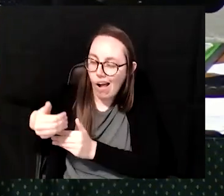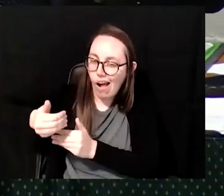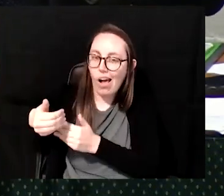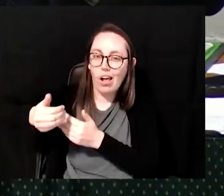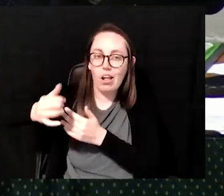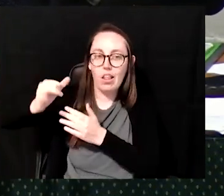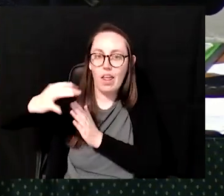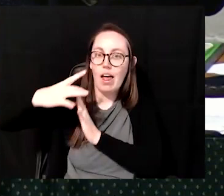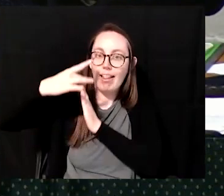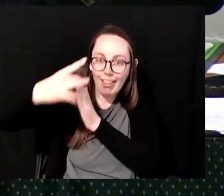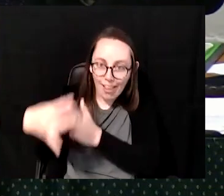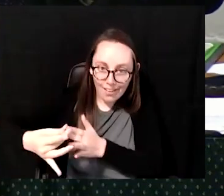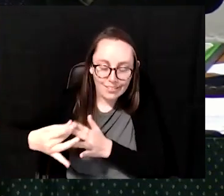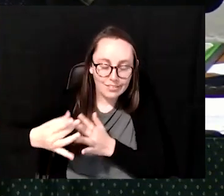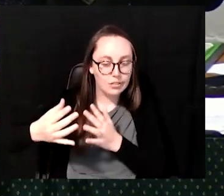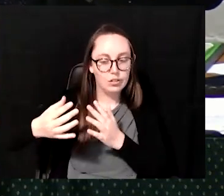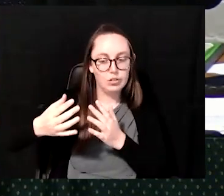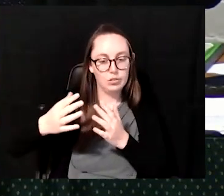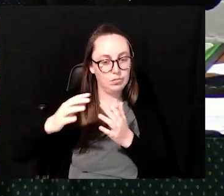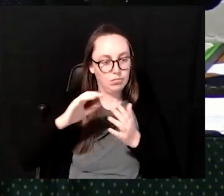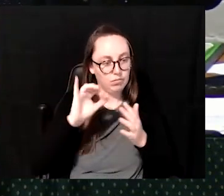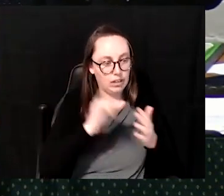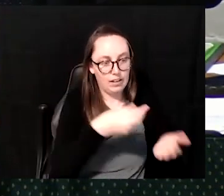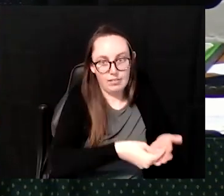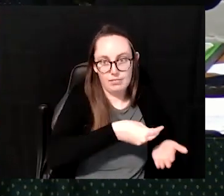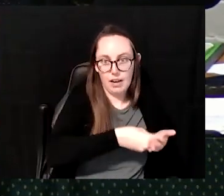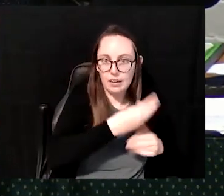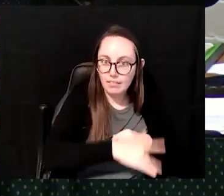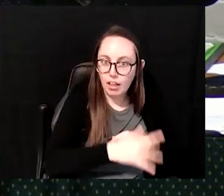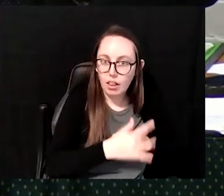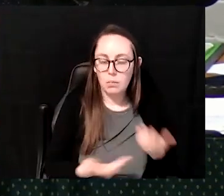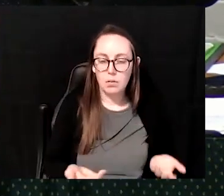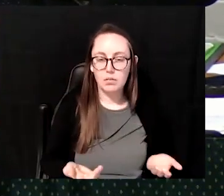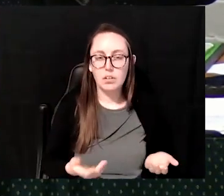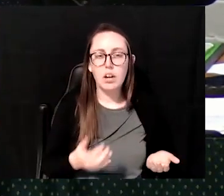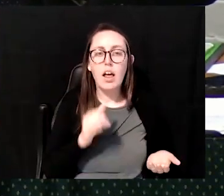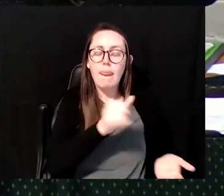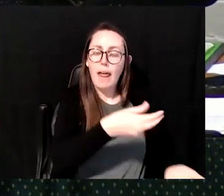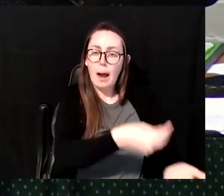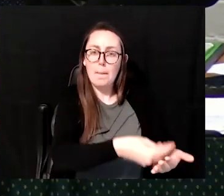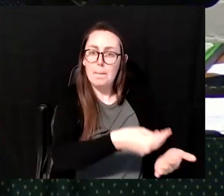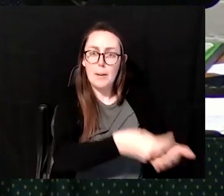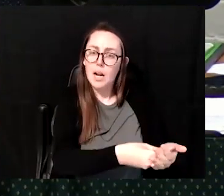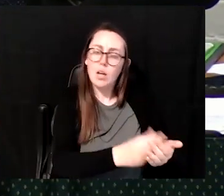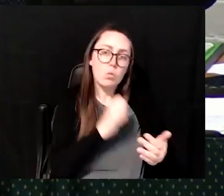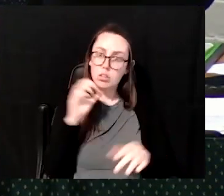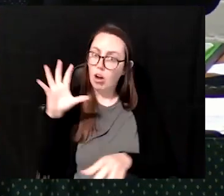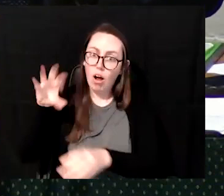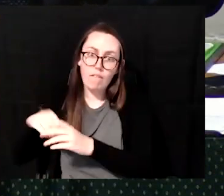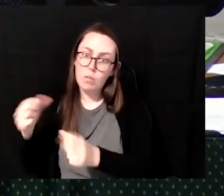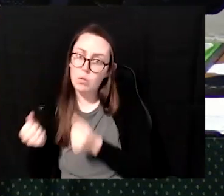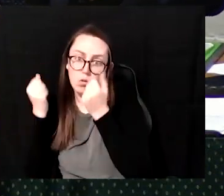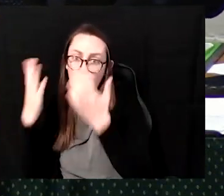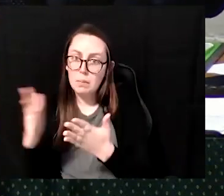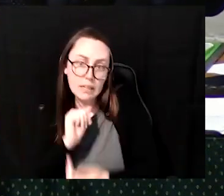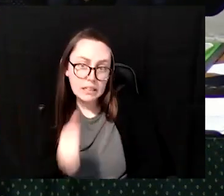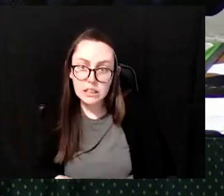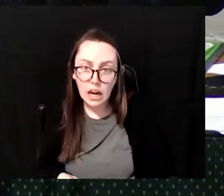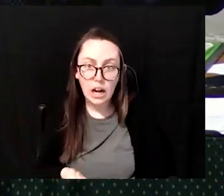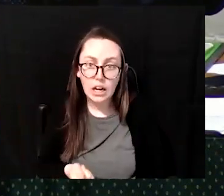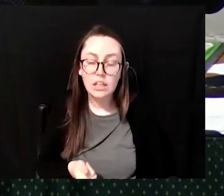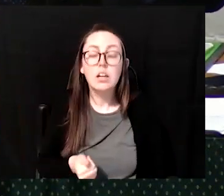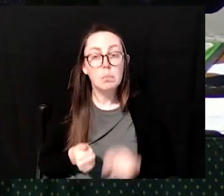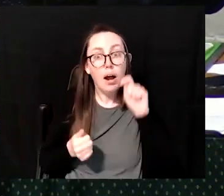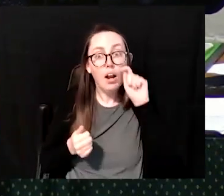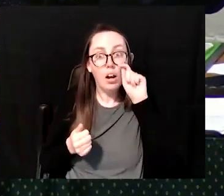a recommendation you know um it was gratefully received I think by this board who was looking to operationalize